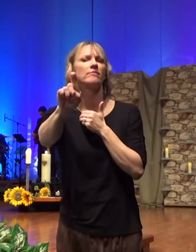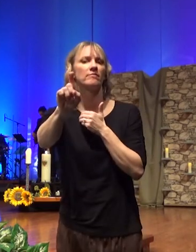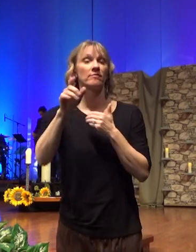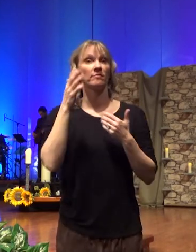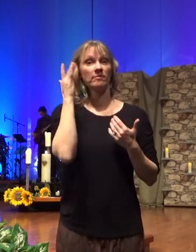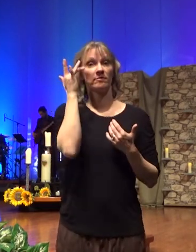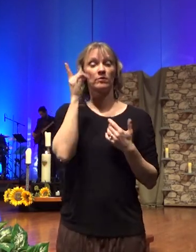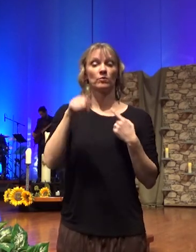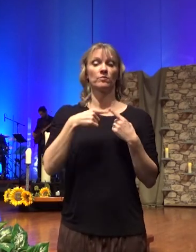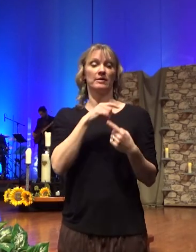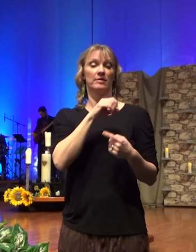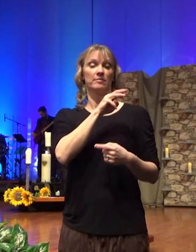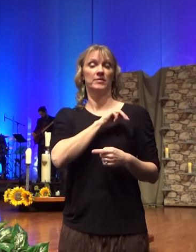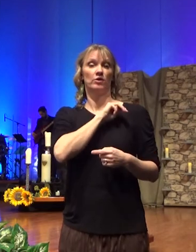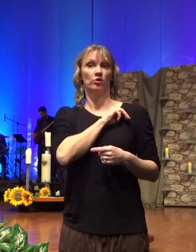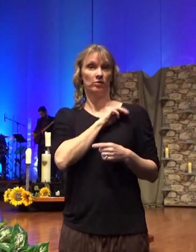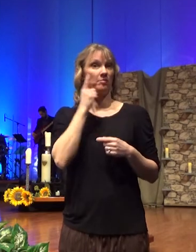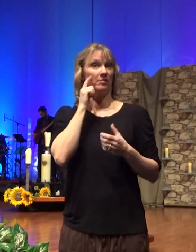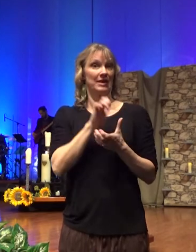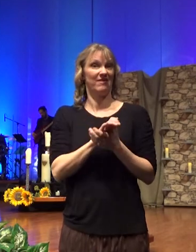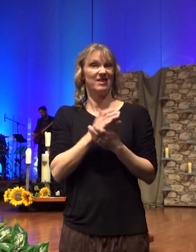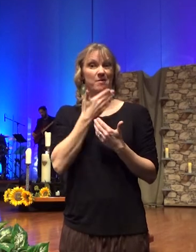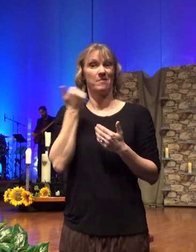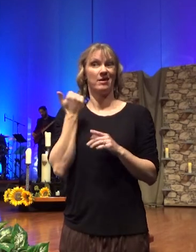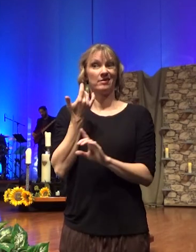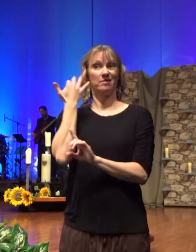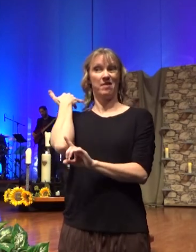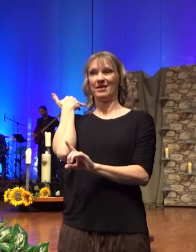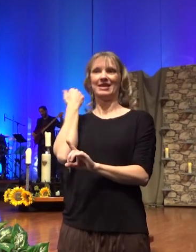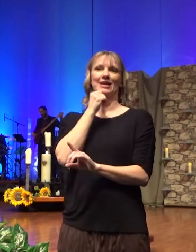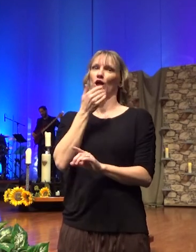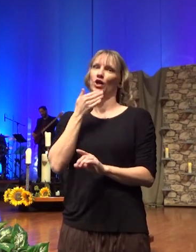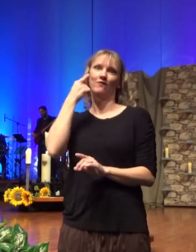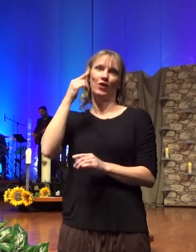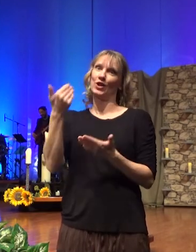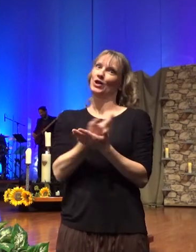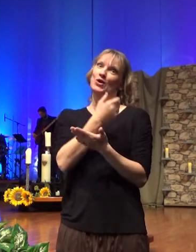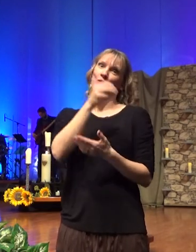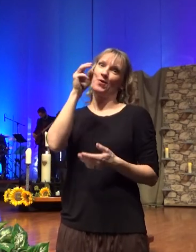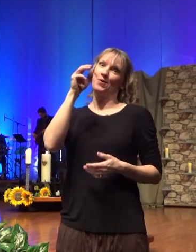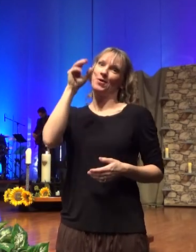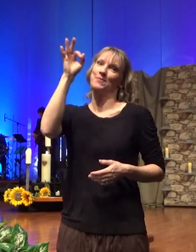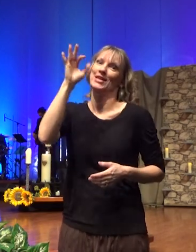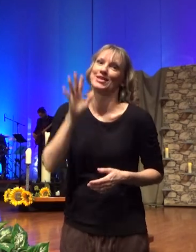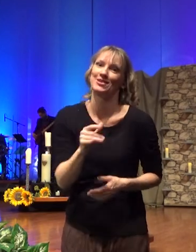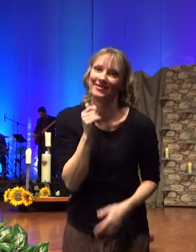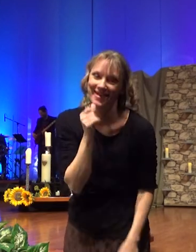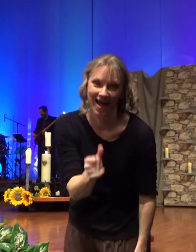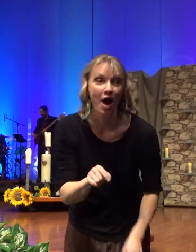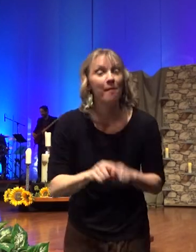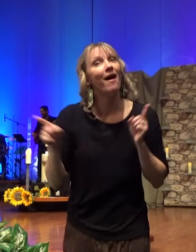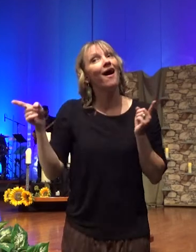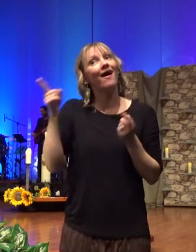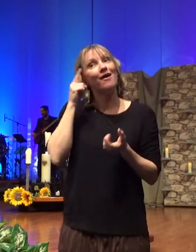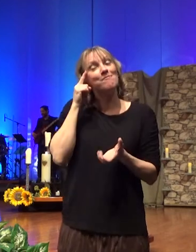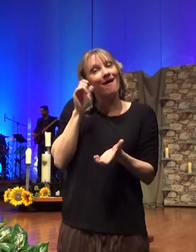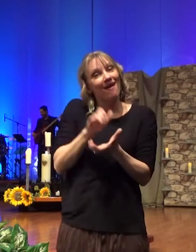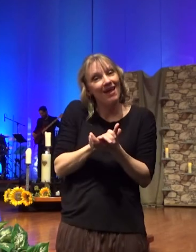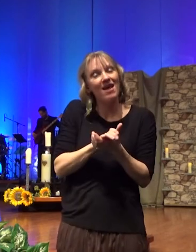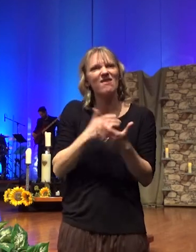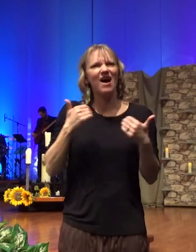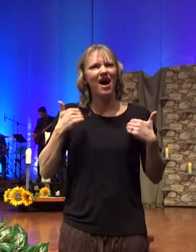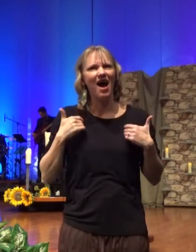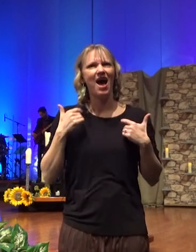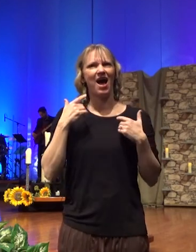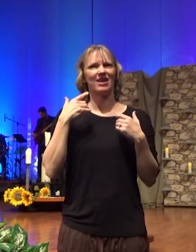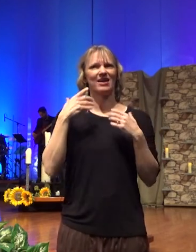ahead of us? Because when the minister there believes the best days are behind us, it's not good for the new minister. But he believed